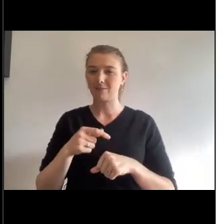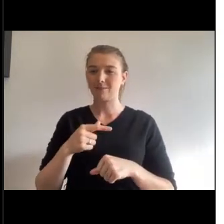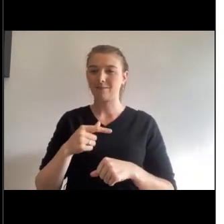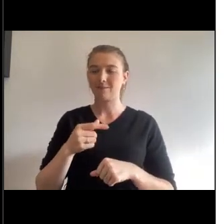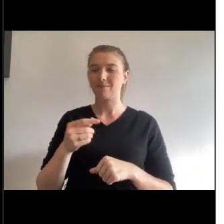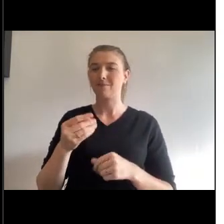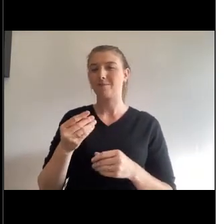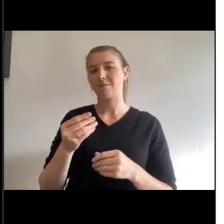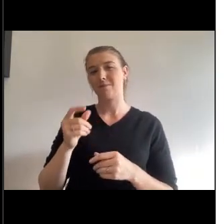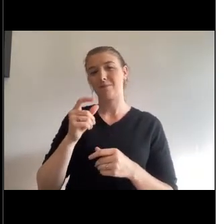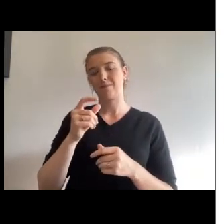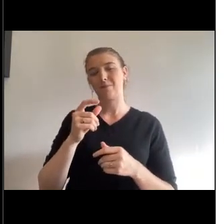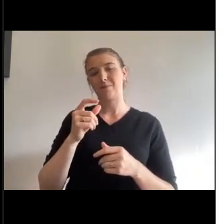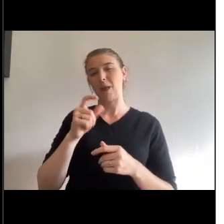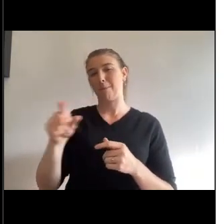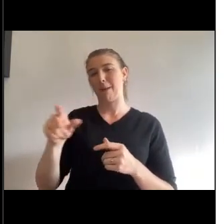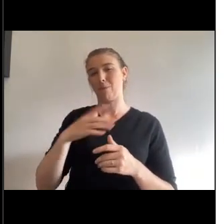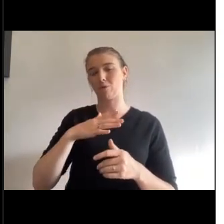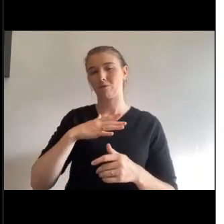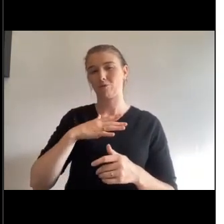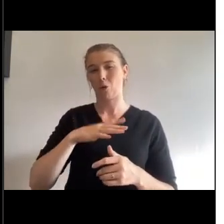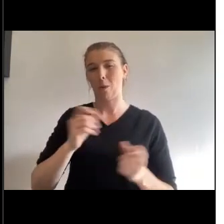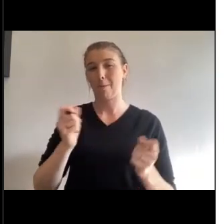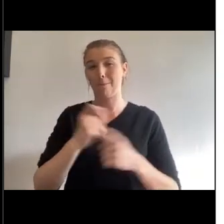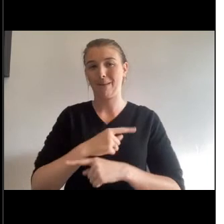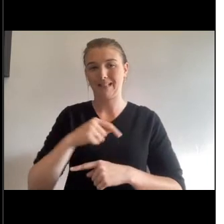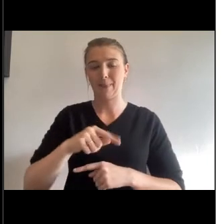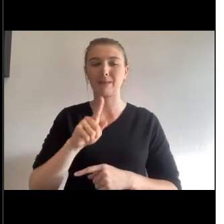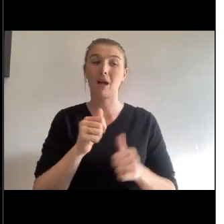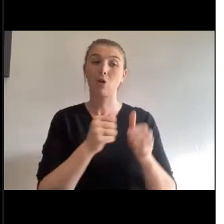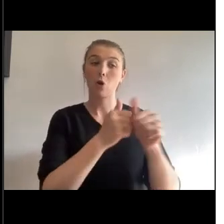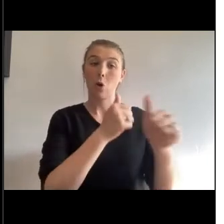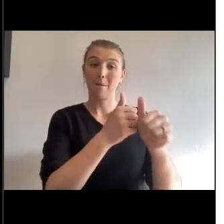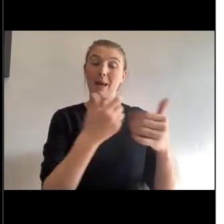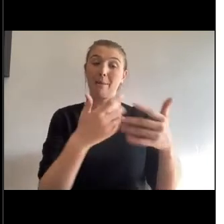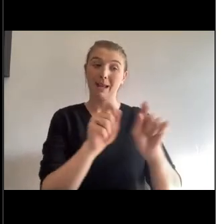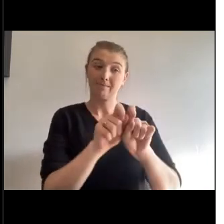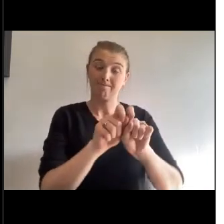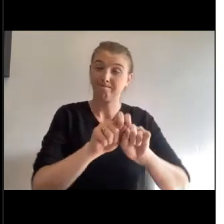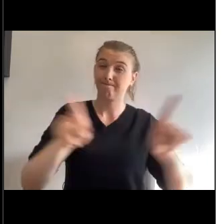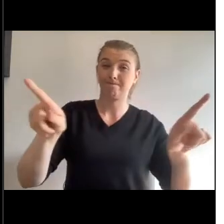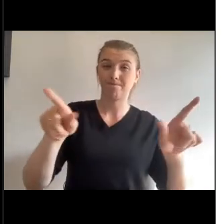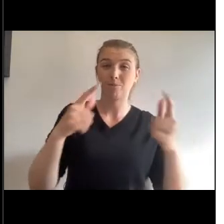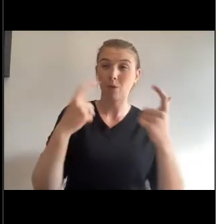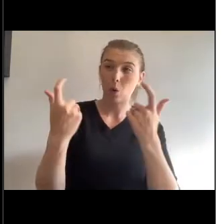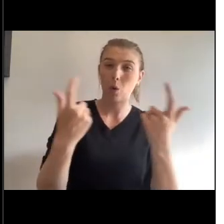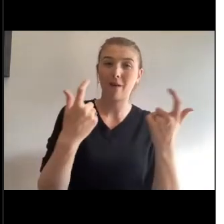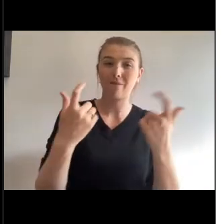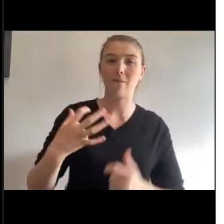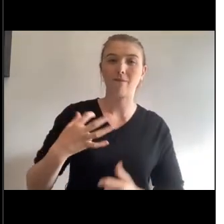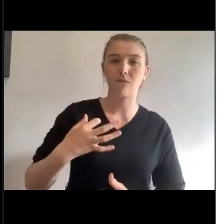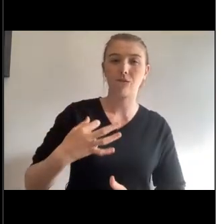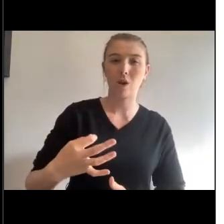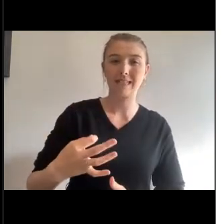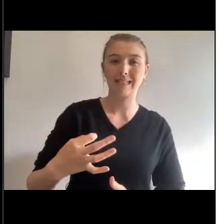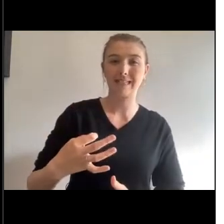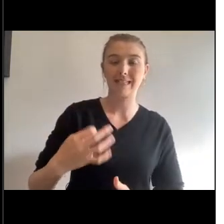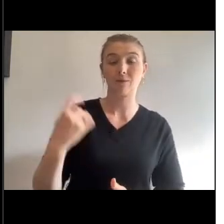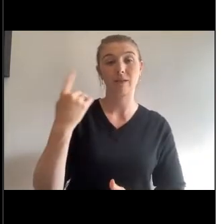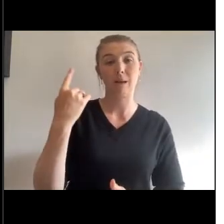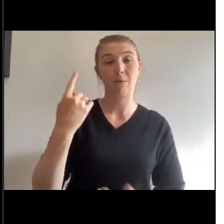all staff from the organization looking for volunteers to stand at a Glaxo